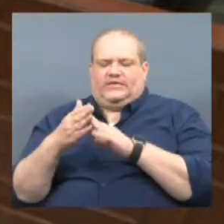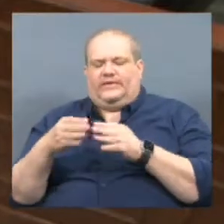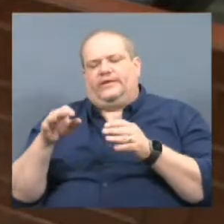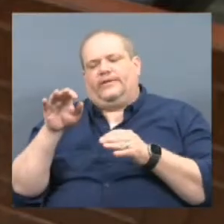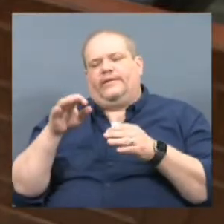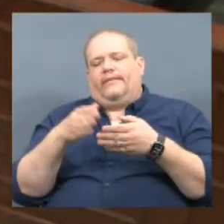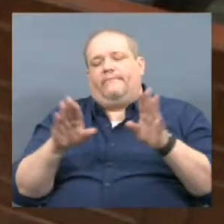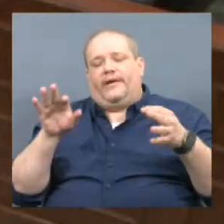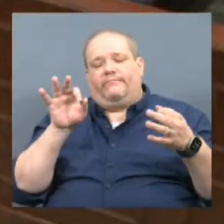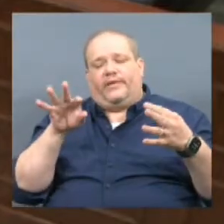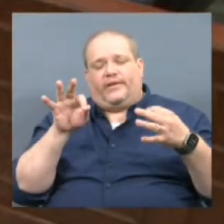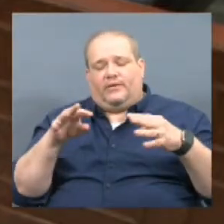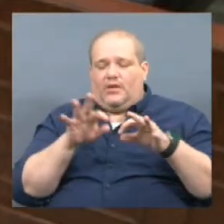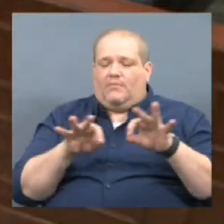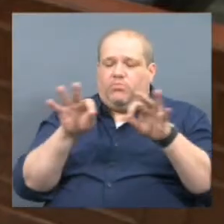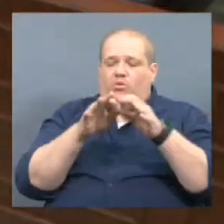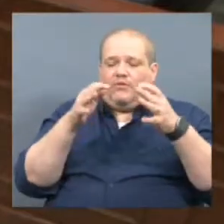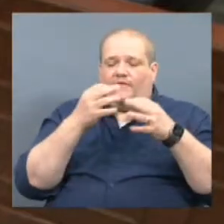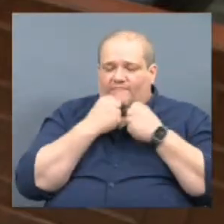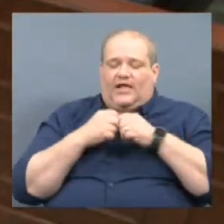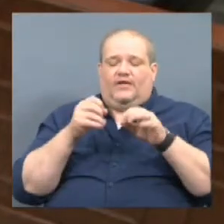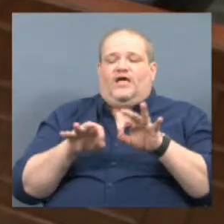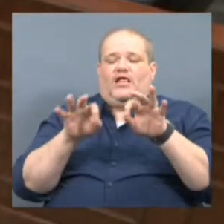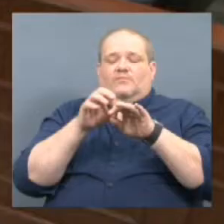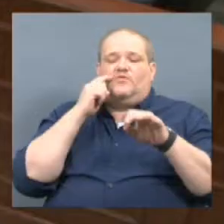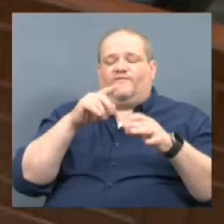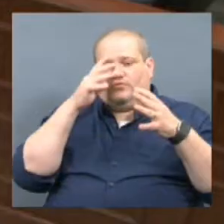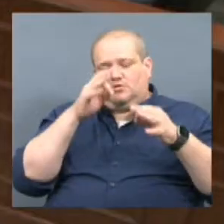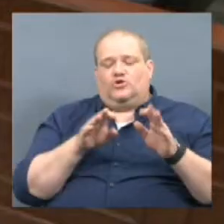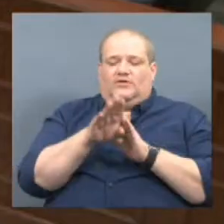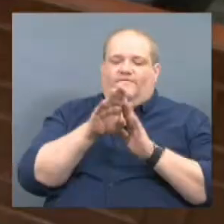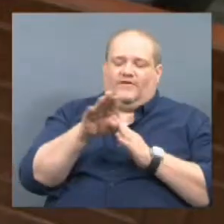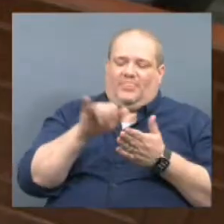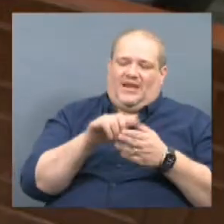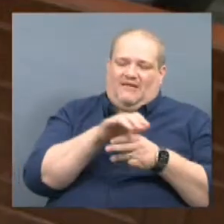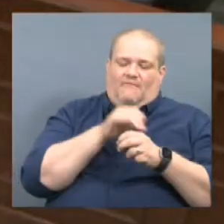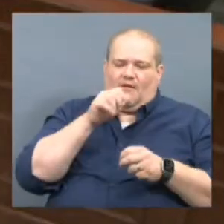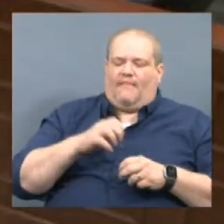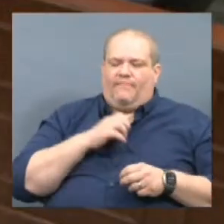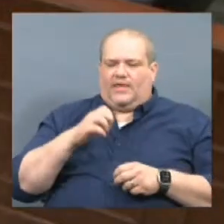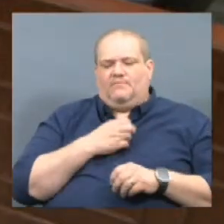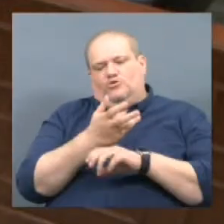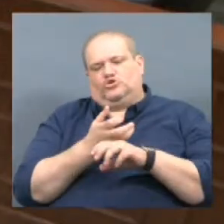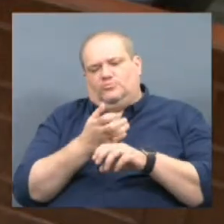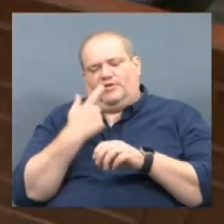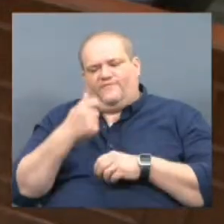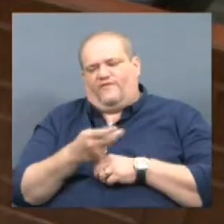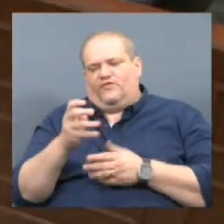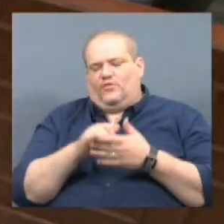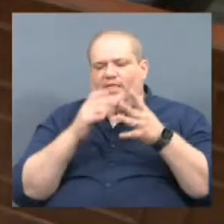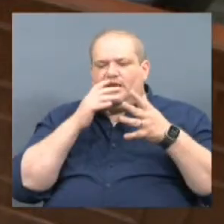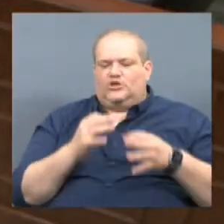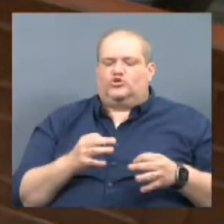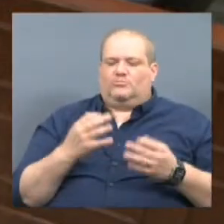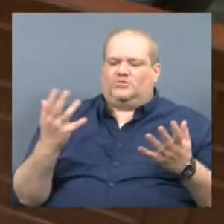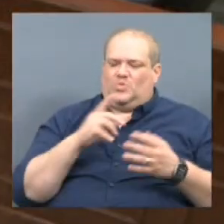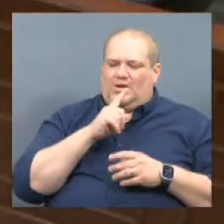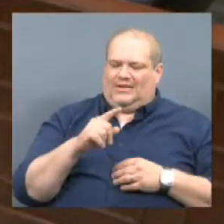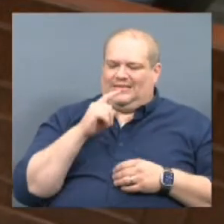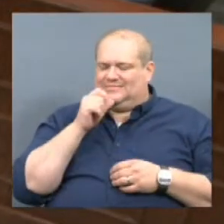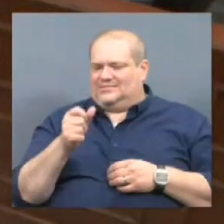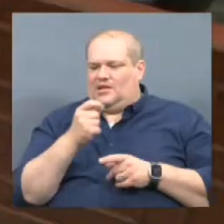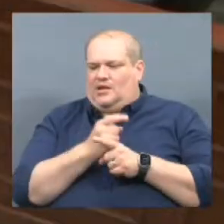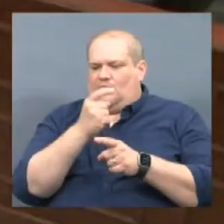input is important and valuable in determining the course of development in a given area, it is not the emotional plea of the few that determines what is or is